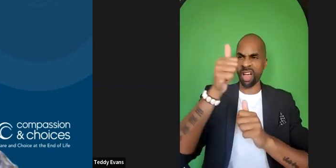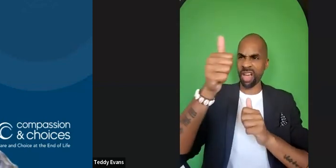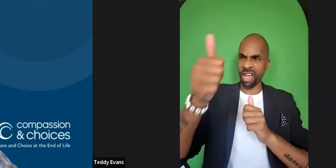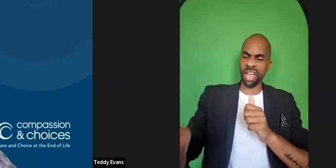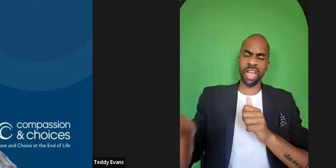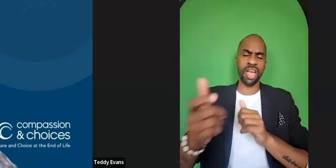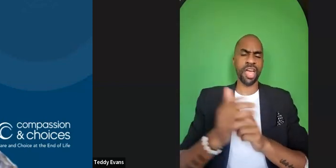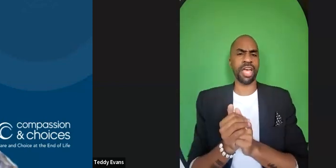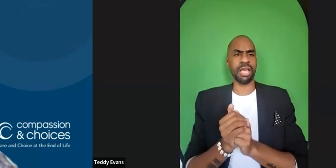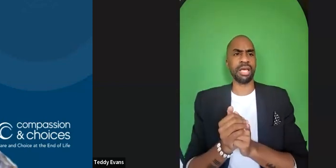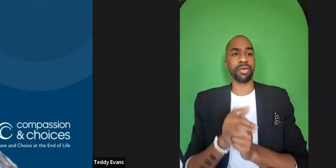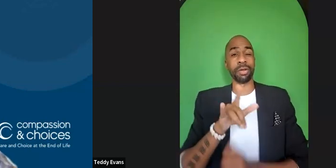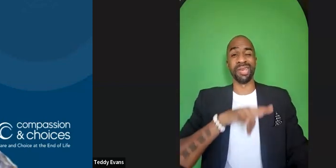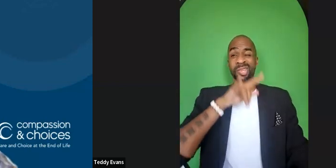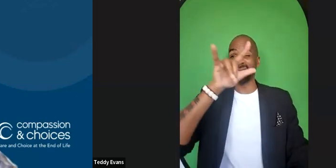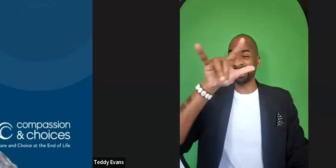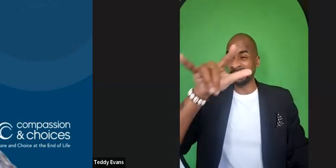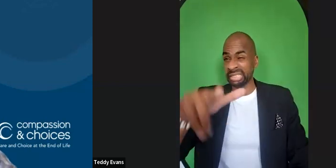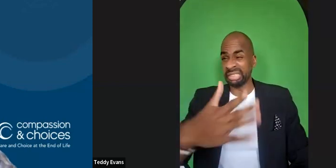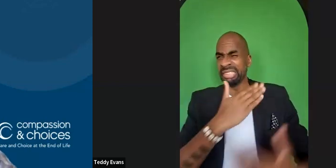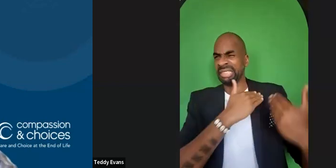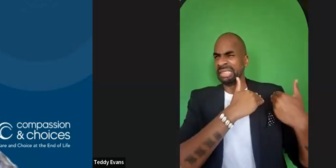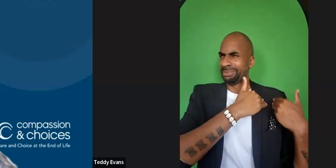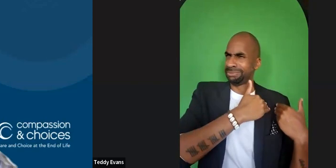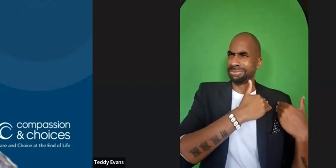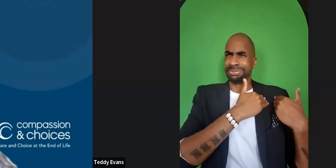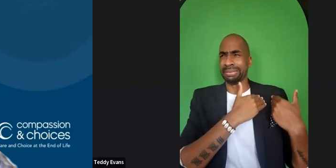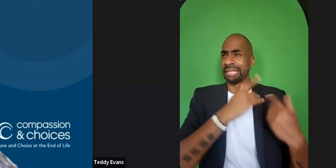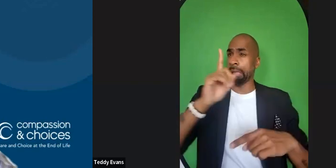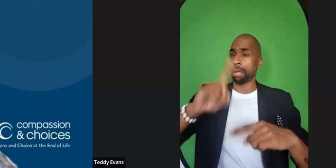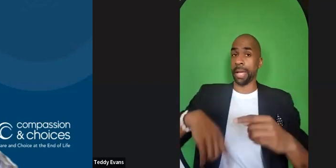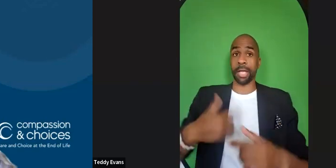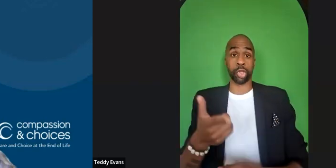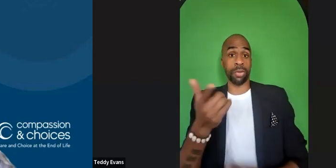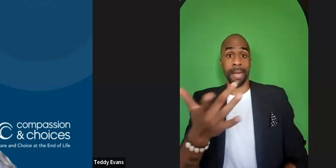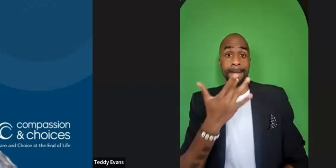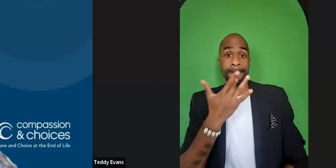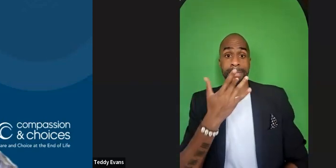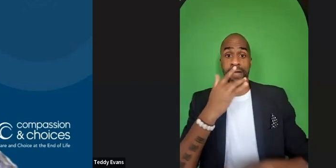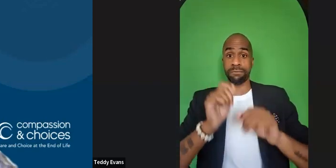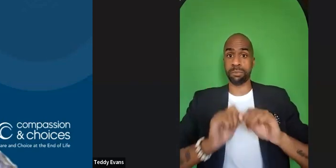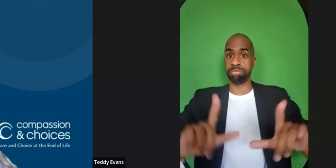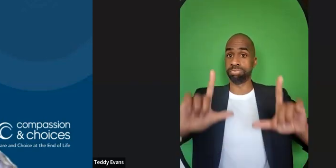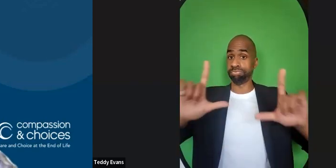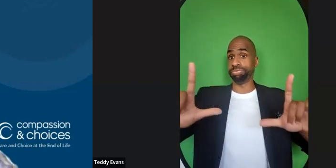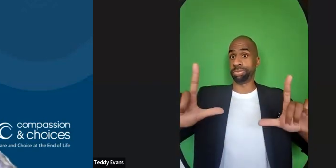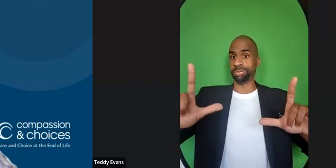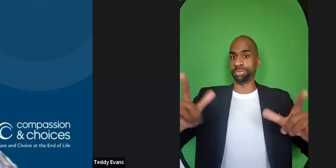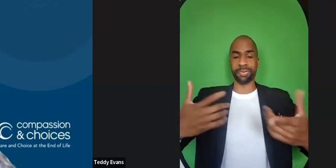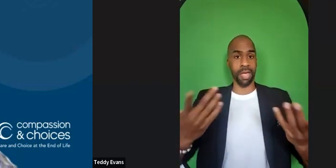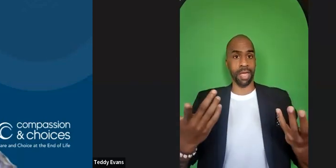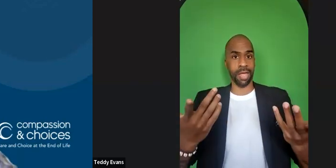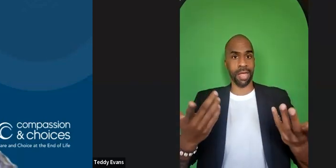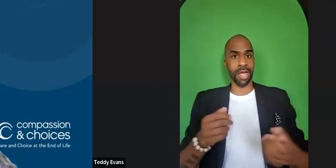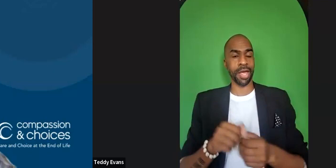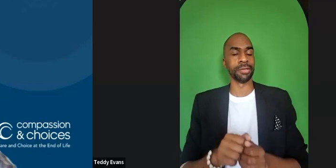trip for people with ALS and their families to make. Maybe after today's visit, you'll have more patients, but. Yeah,